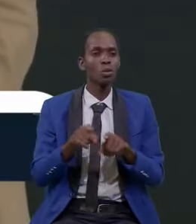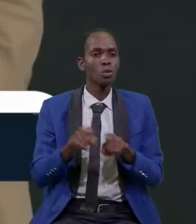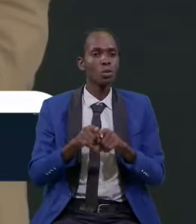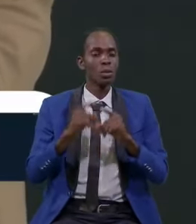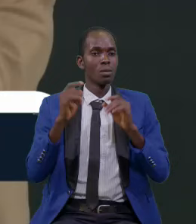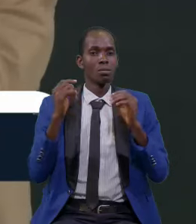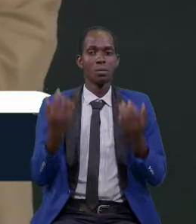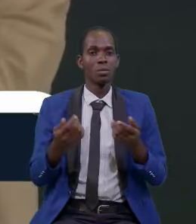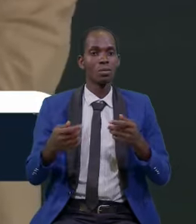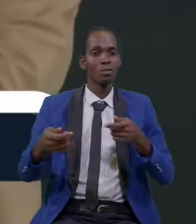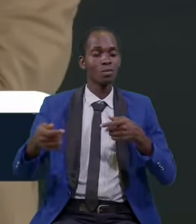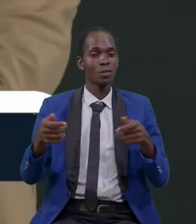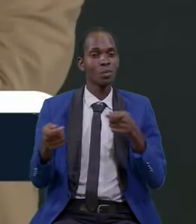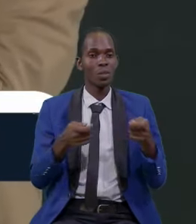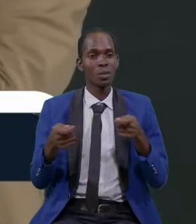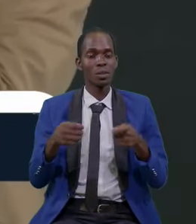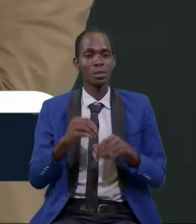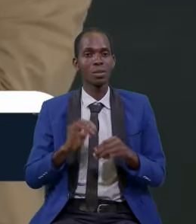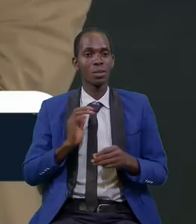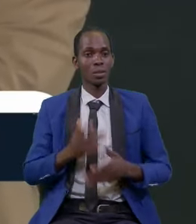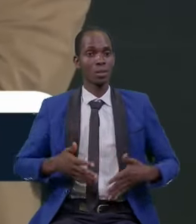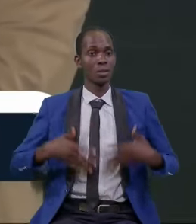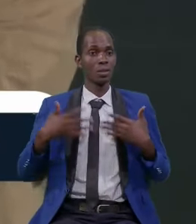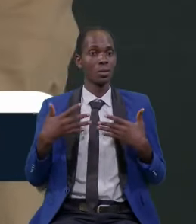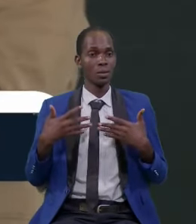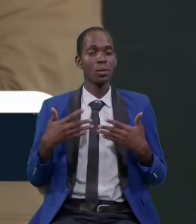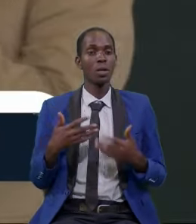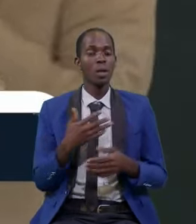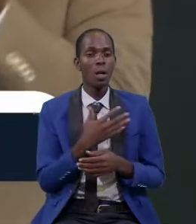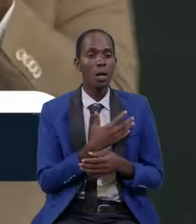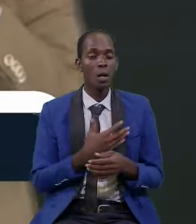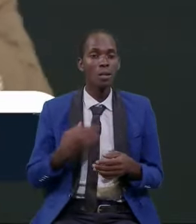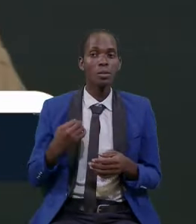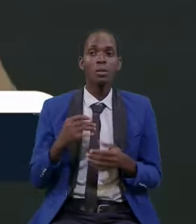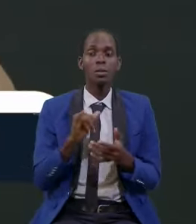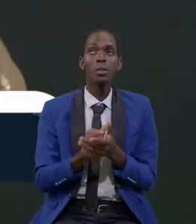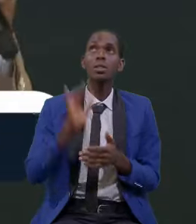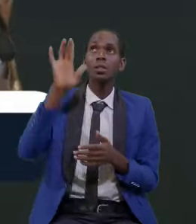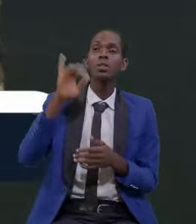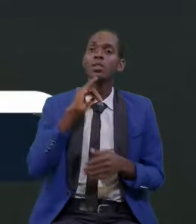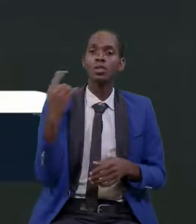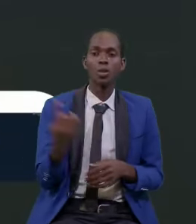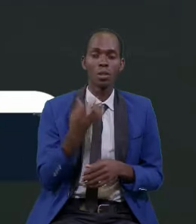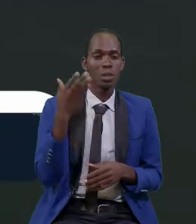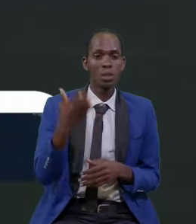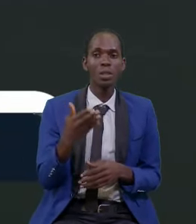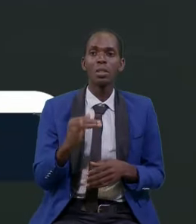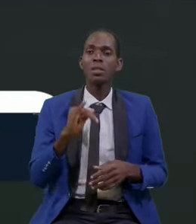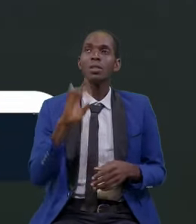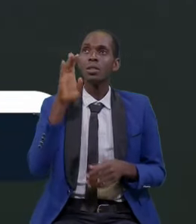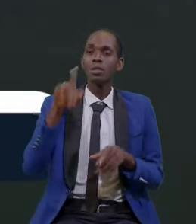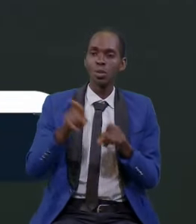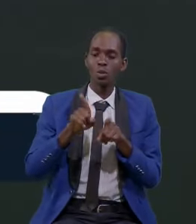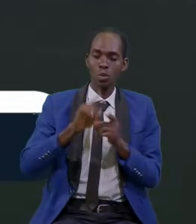tongue, the name is always there. In our heart, the name is always there. In our very being, in our